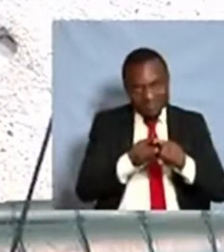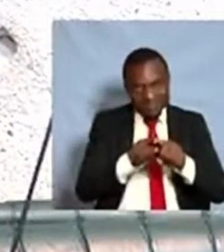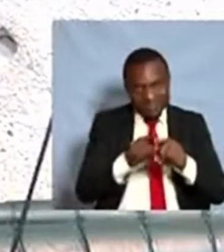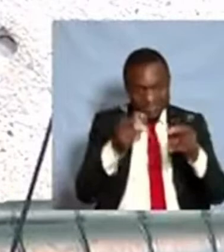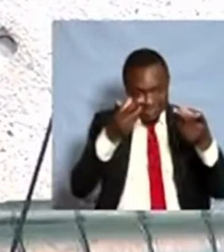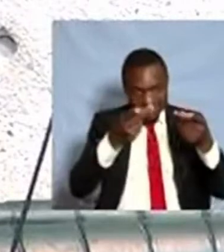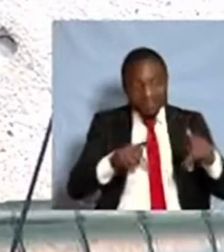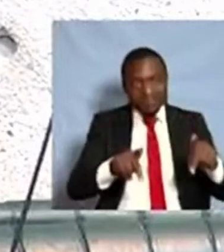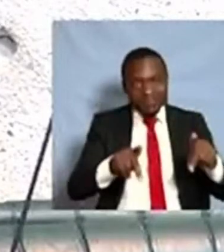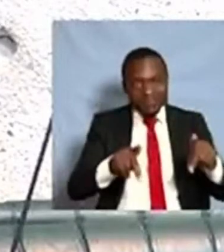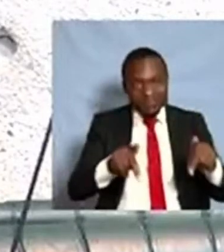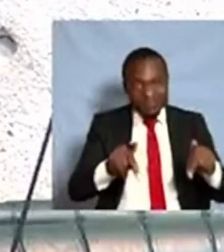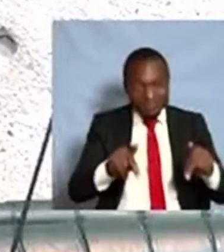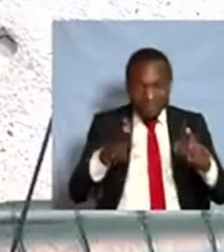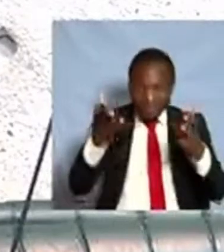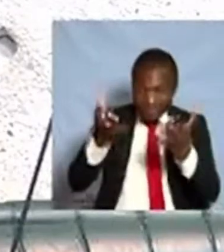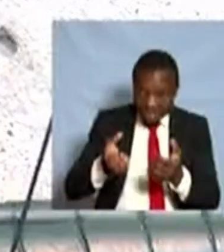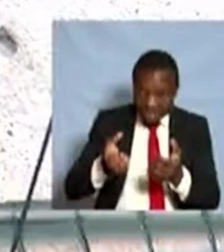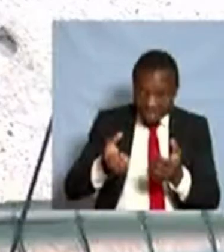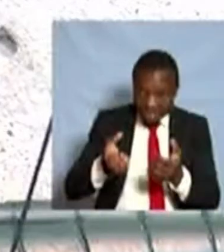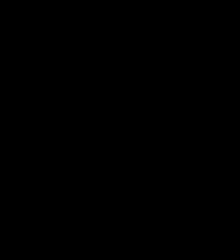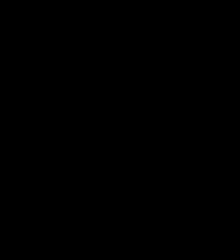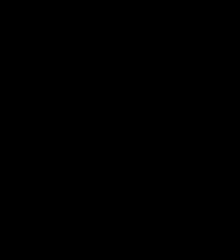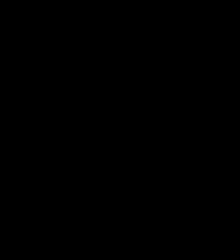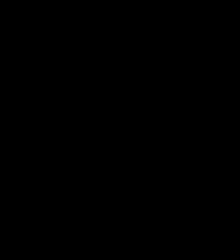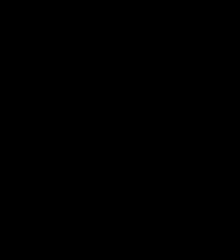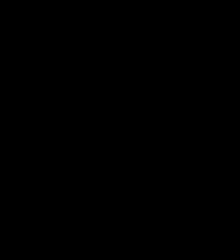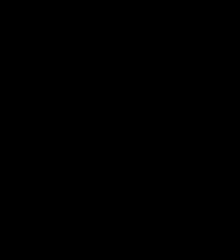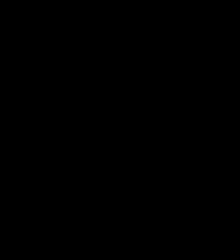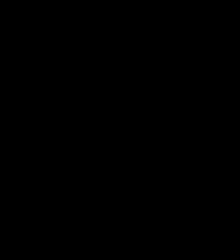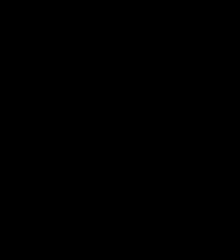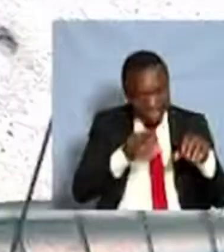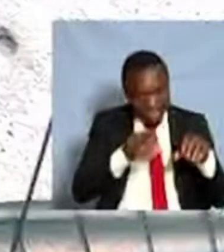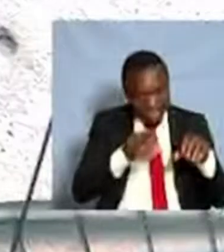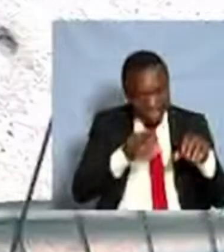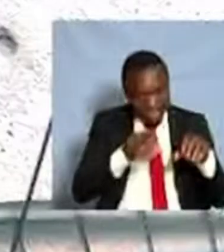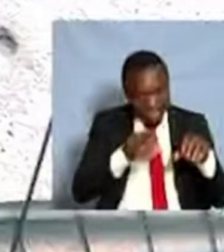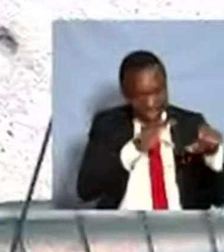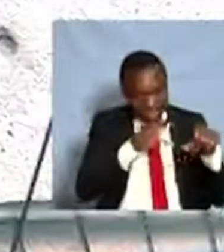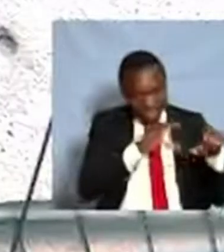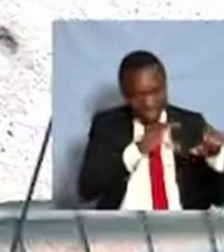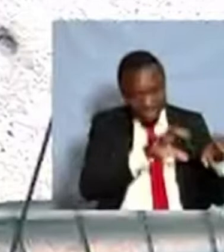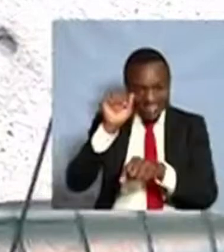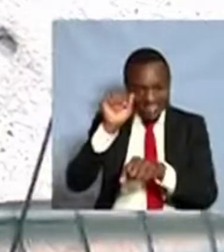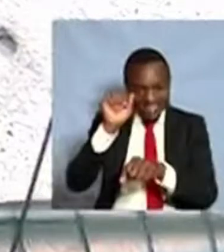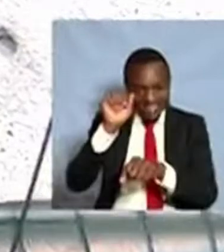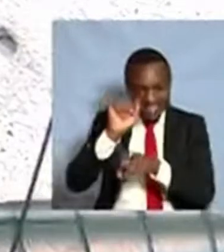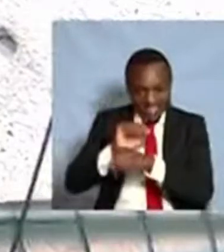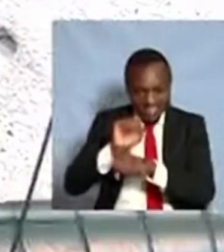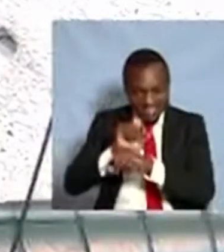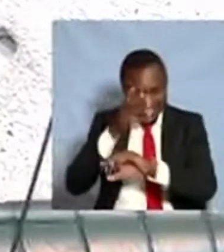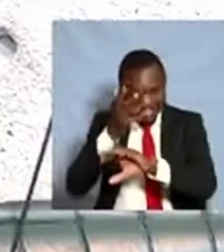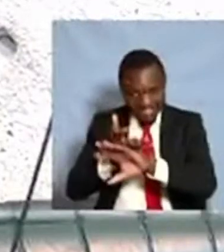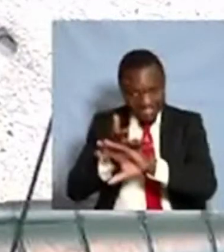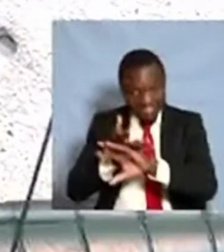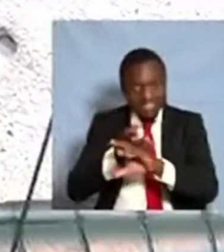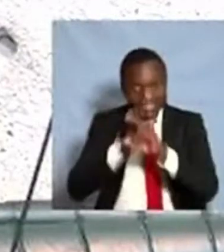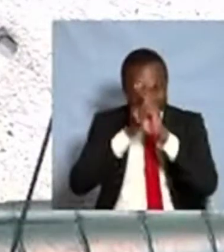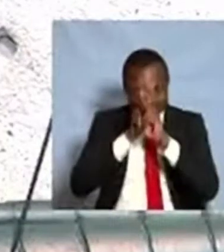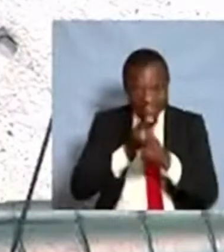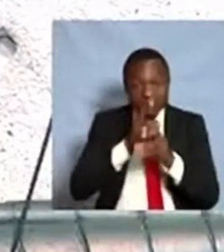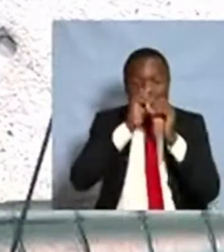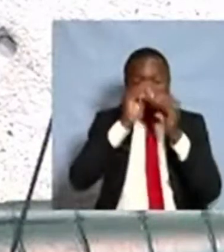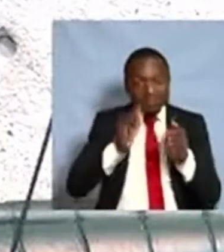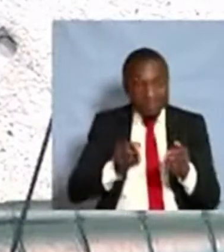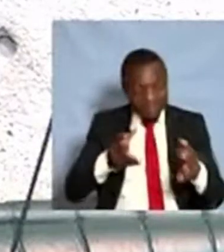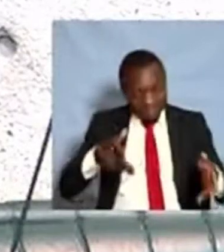when we want to achieve what we want to do that working. Mr. Speaker, allow me to